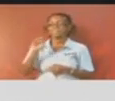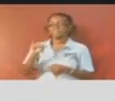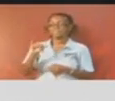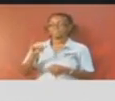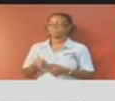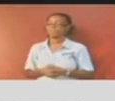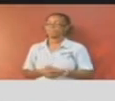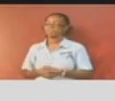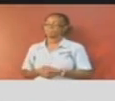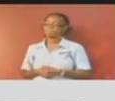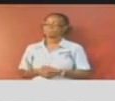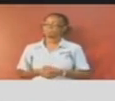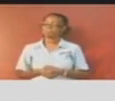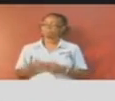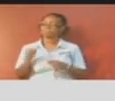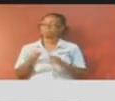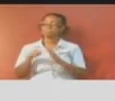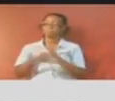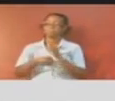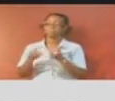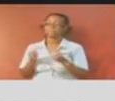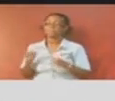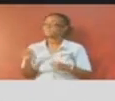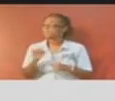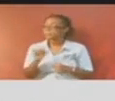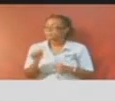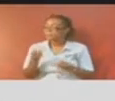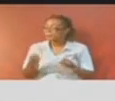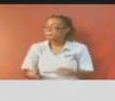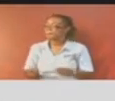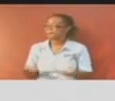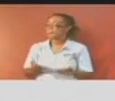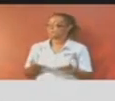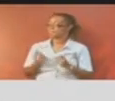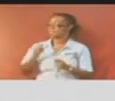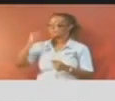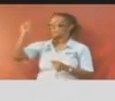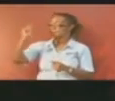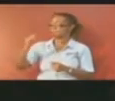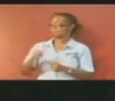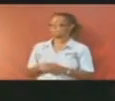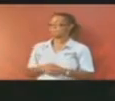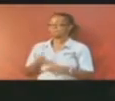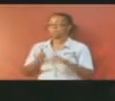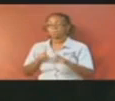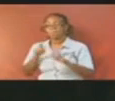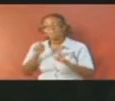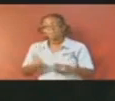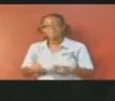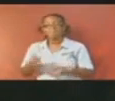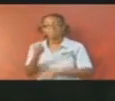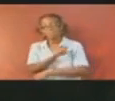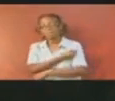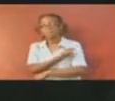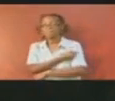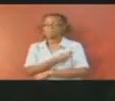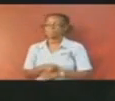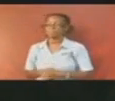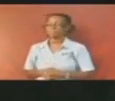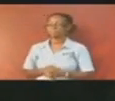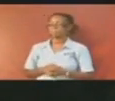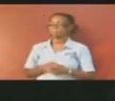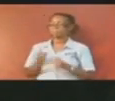it's something we want to see happen in Trinidad and Tobago as well in the near future. Last slide. So just